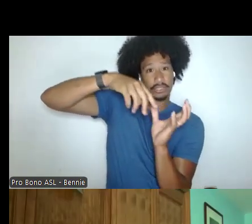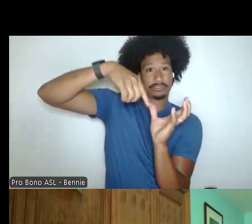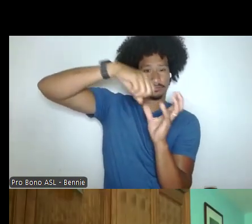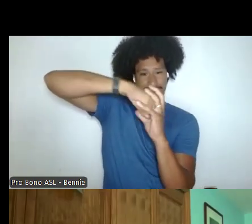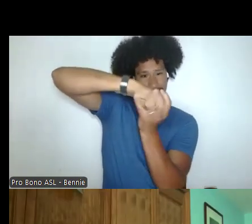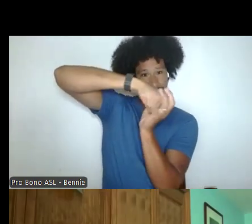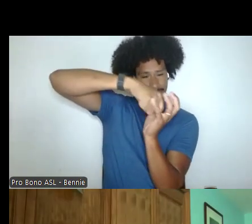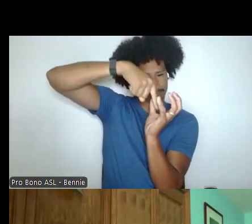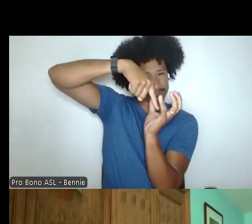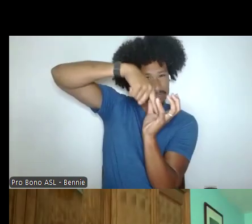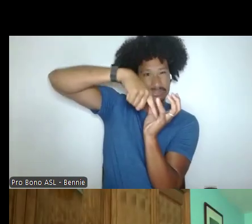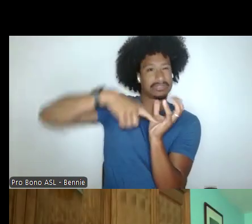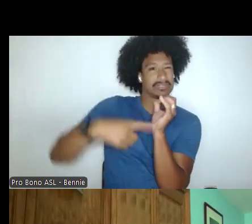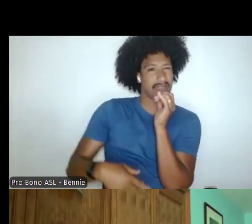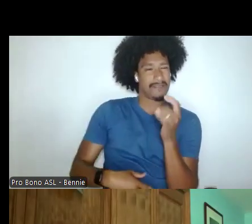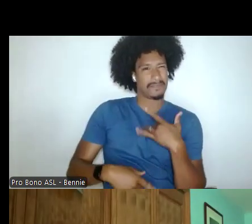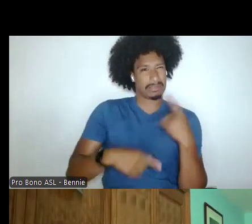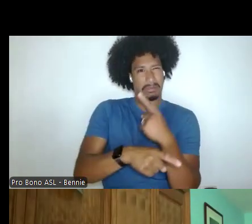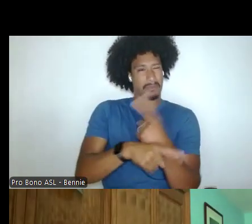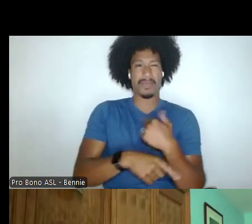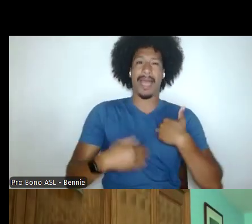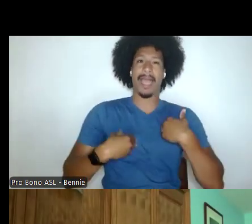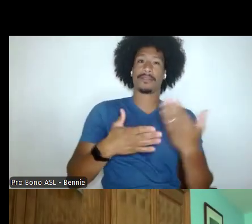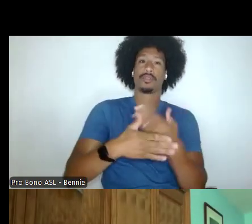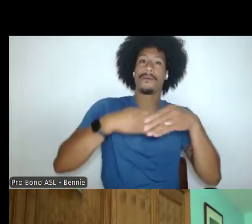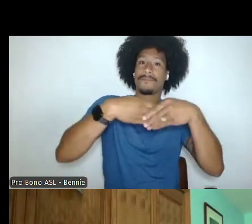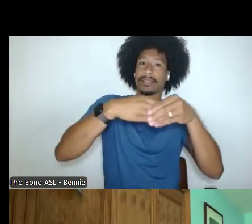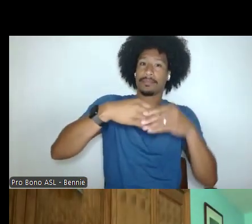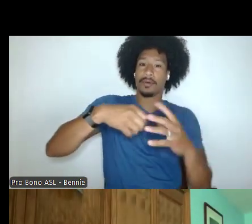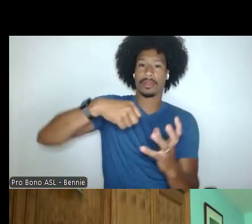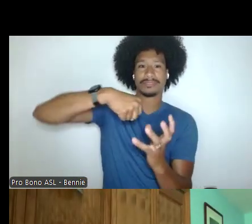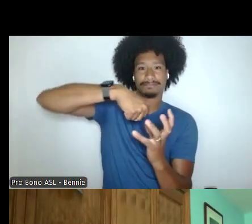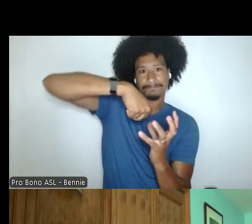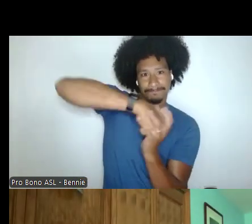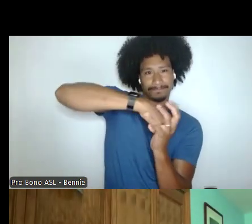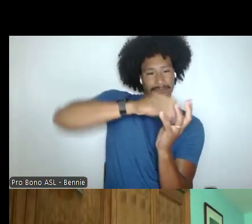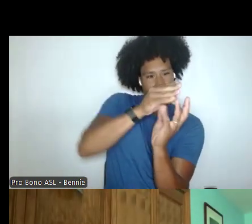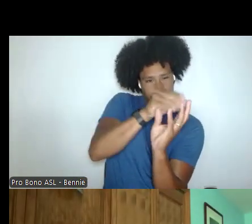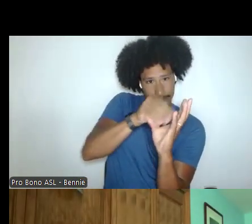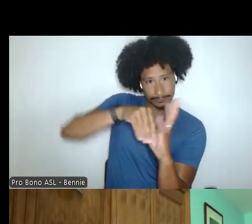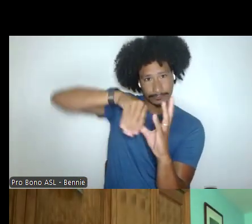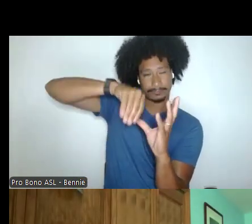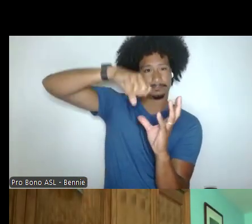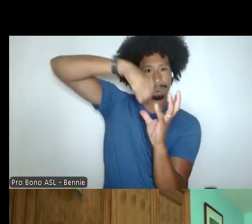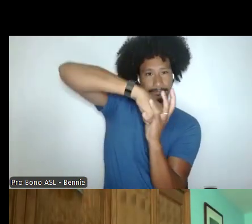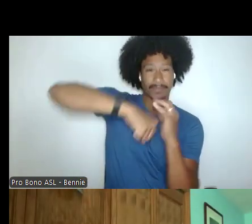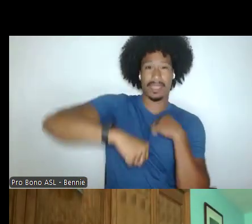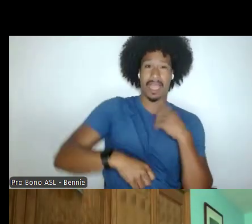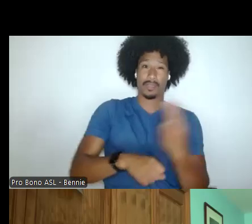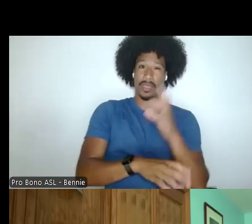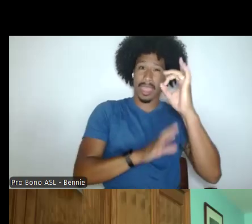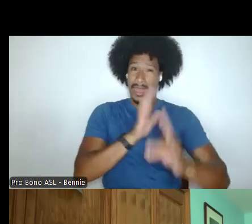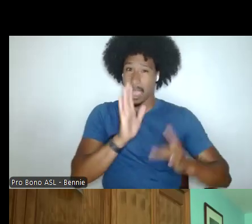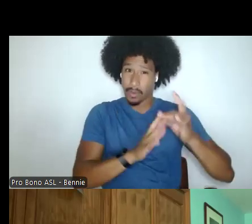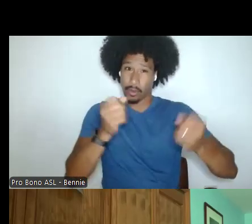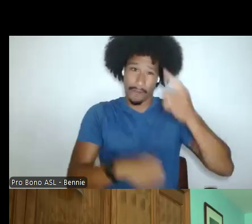get a new like flexible liner to sit inside my socket. And I spend 8 hours in the car for 30 minutes of picking it